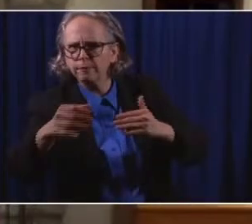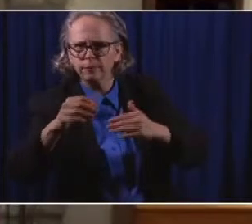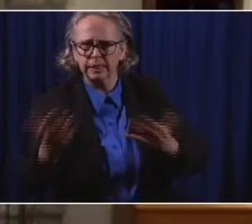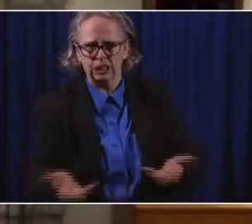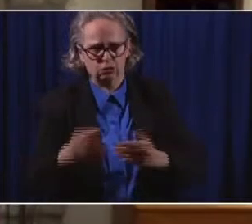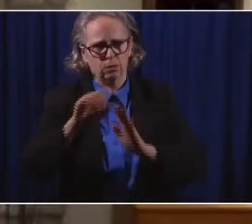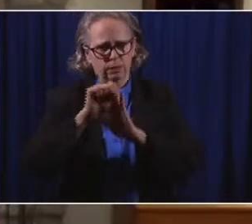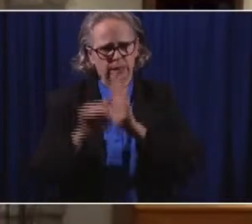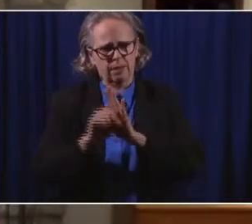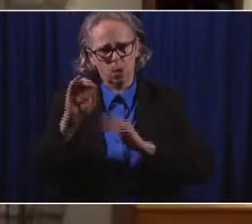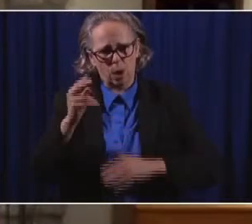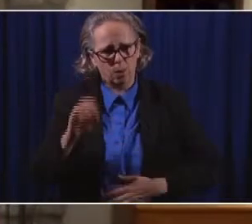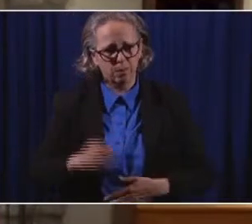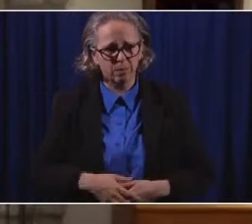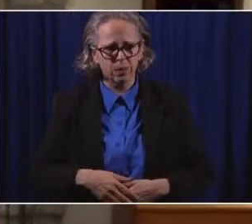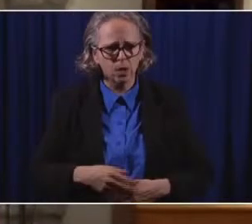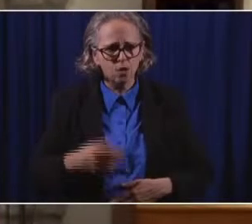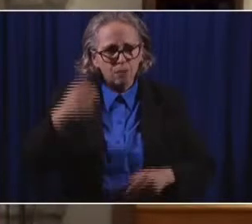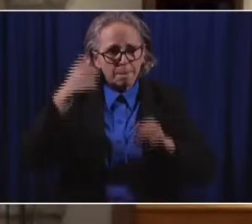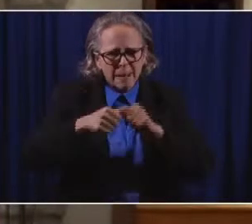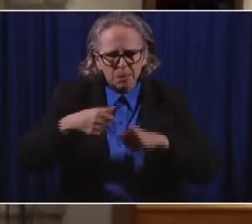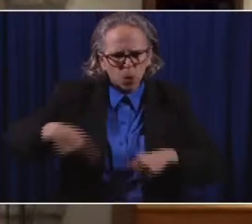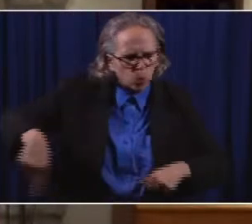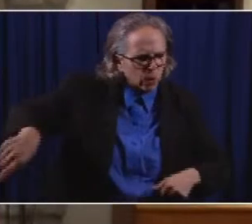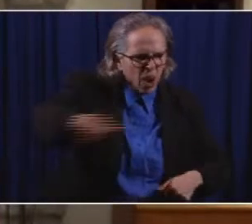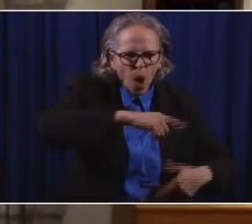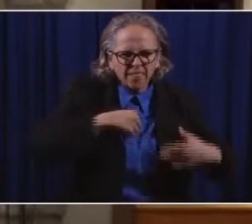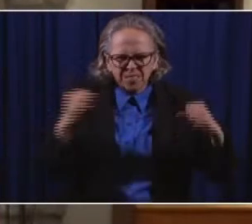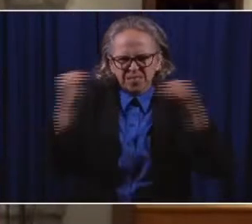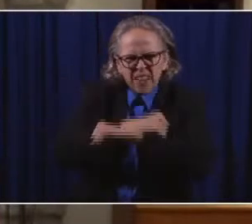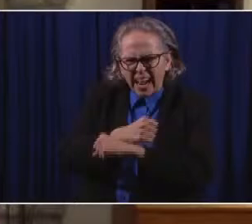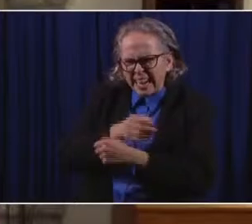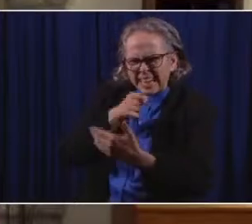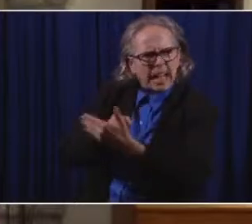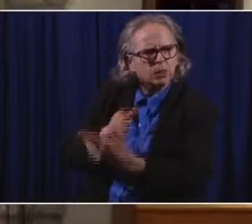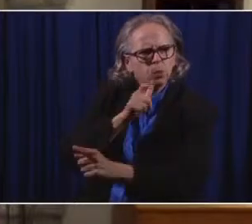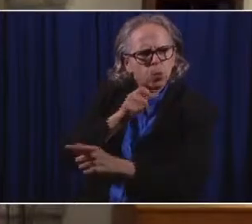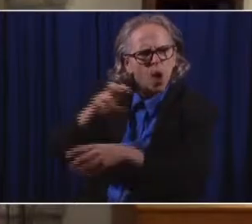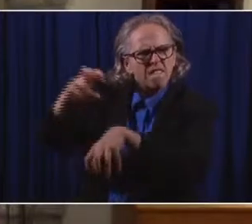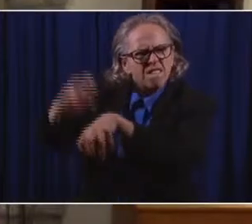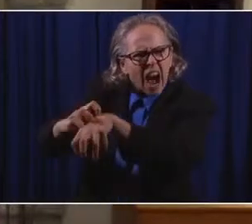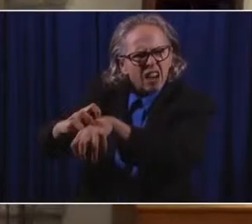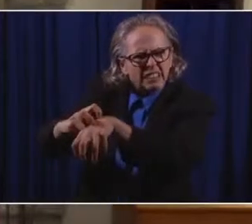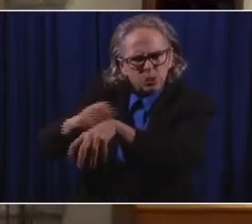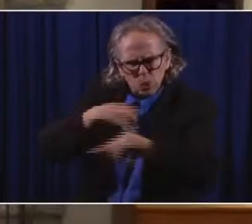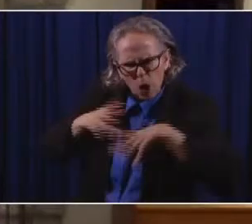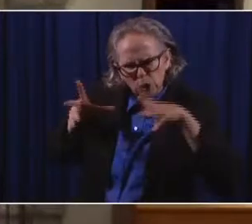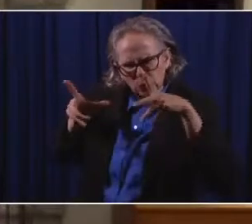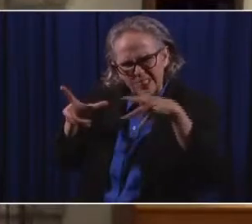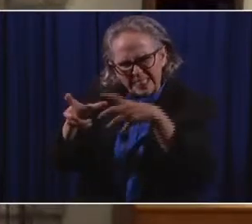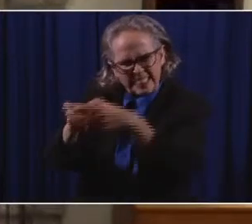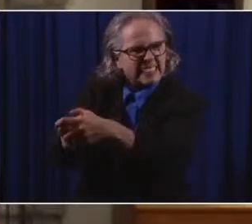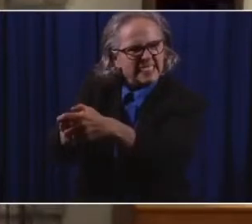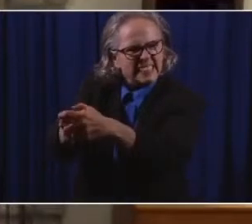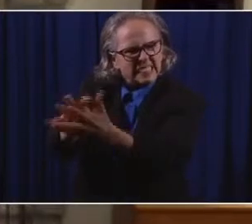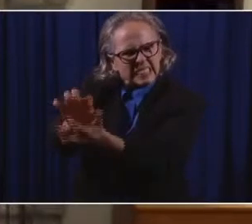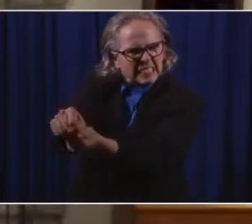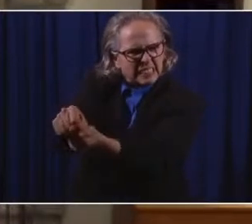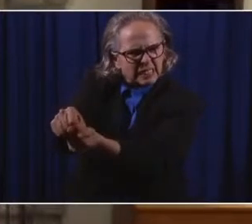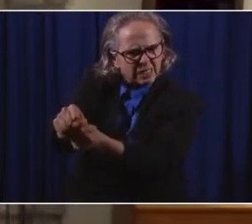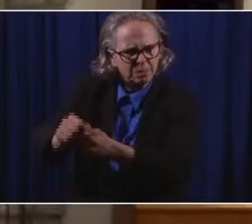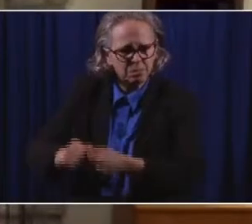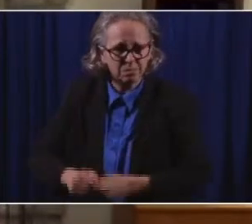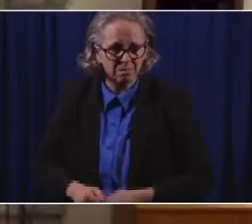enemy, and that is this virus. And it's a virus that the trend lines will not change